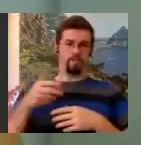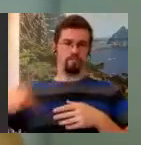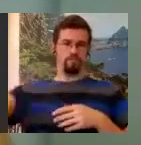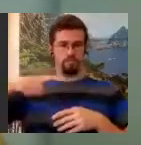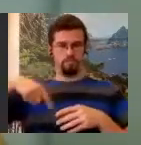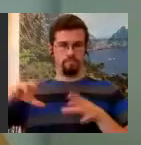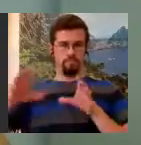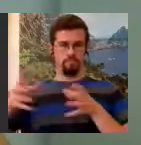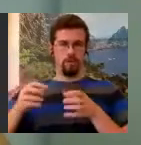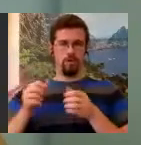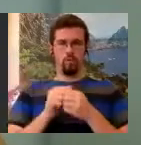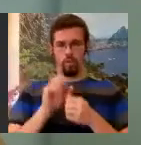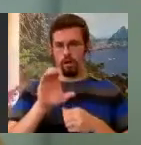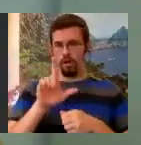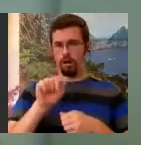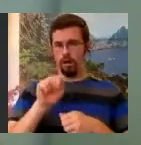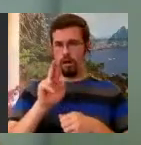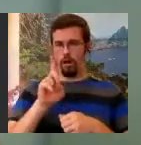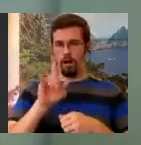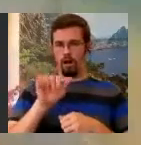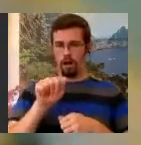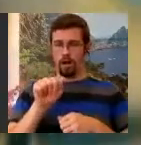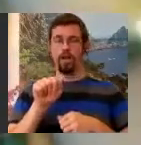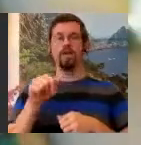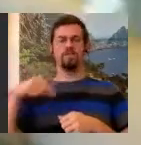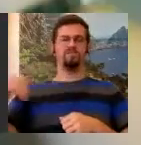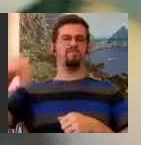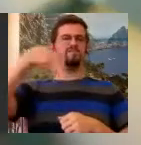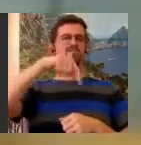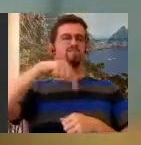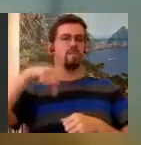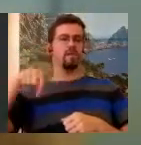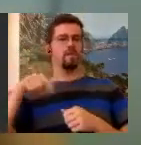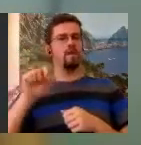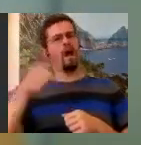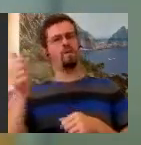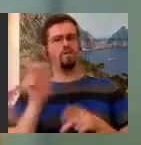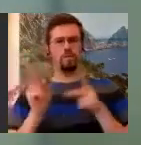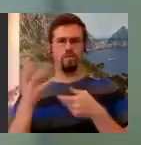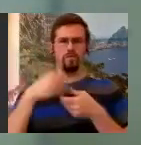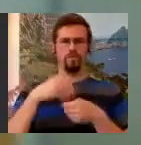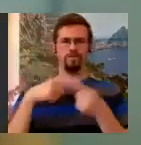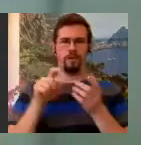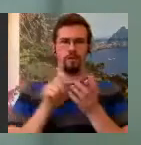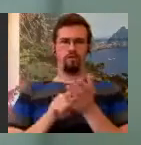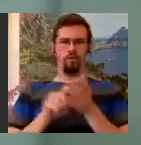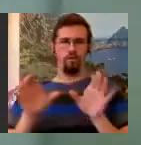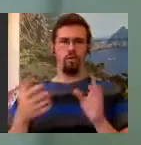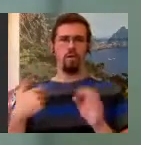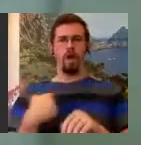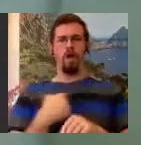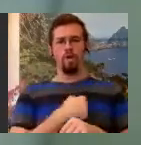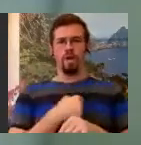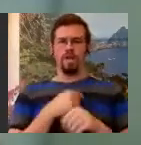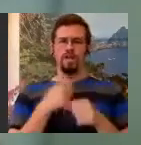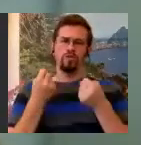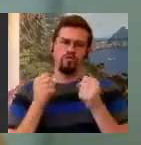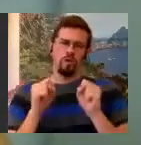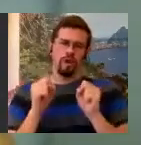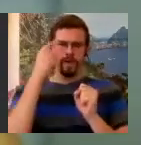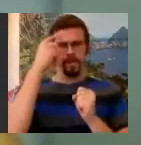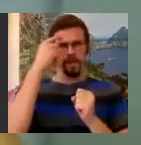with Claudia and with the other researchers of the SignWriting group. And we tried to figure out which